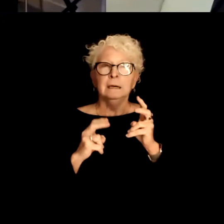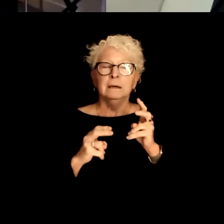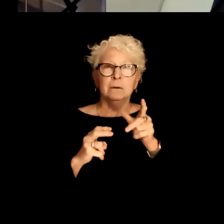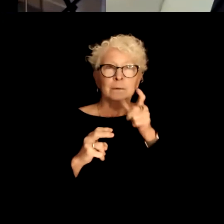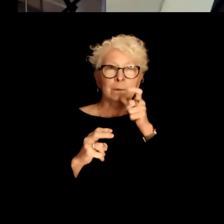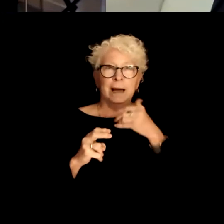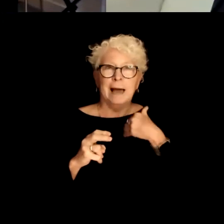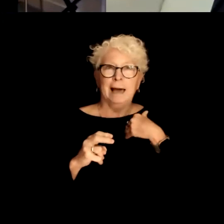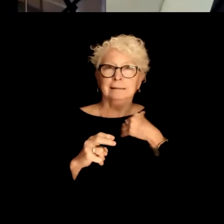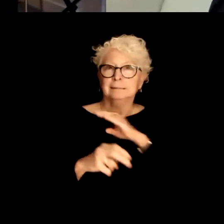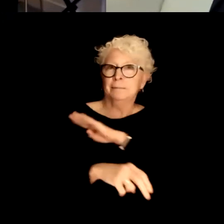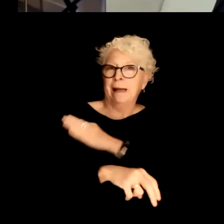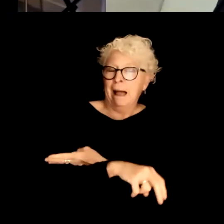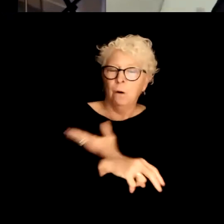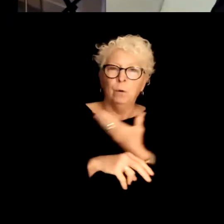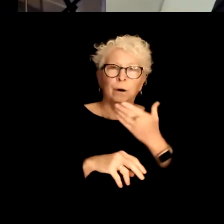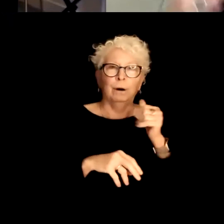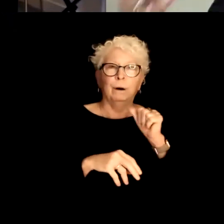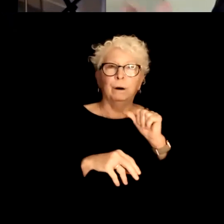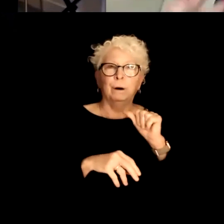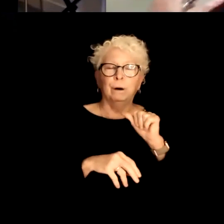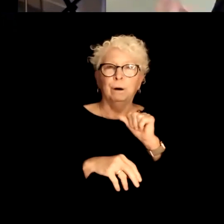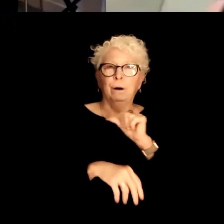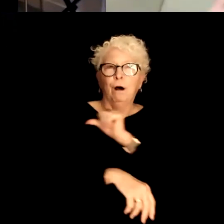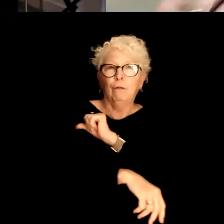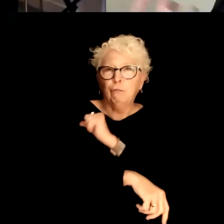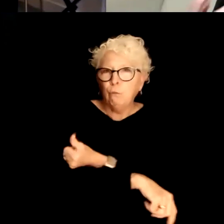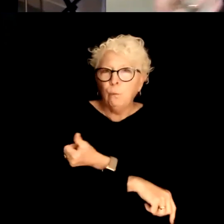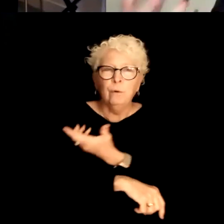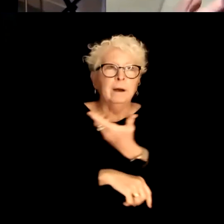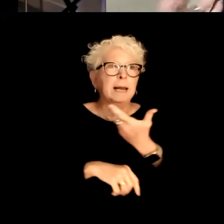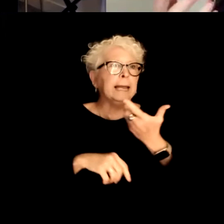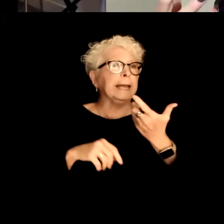And so people, they get a big voice about